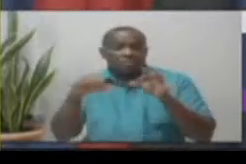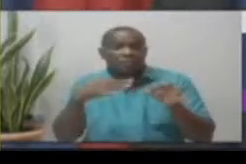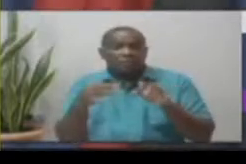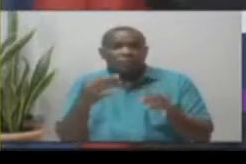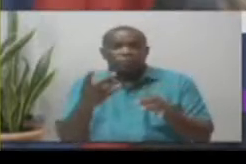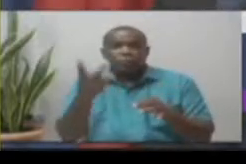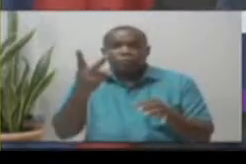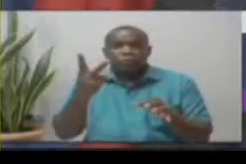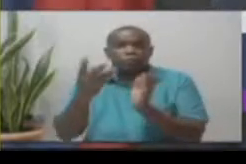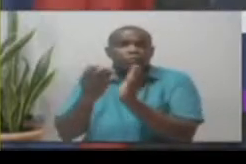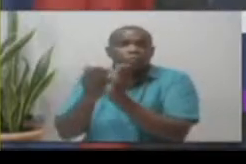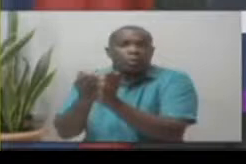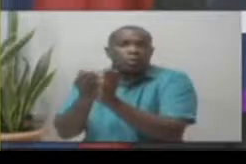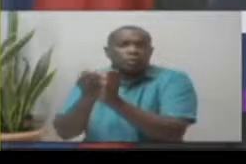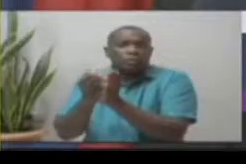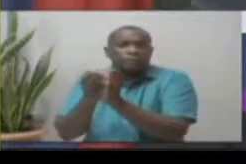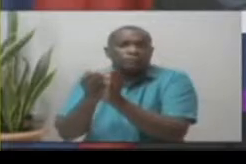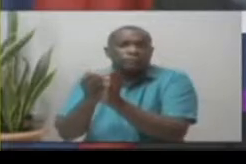Stobles.